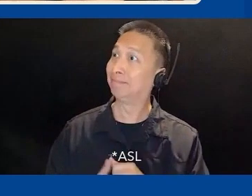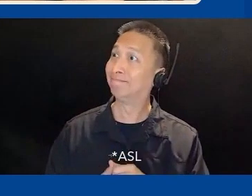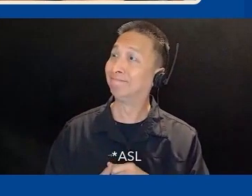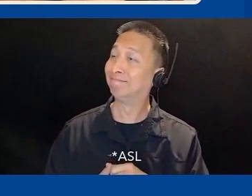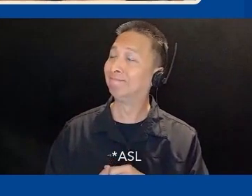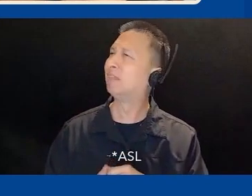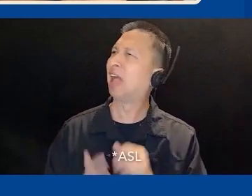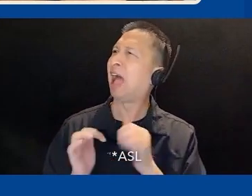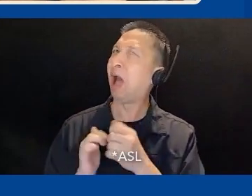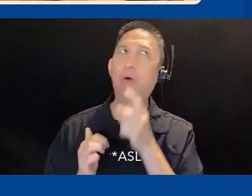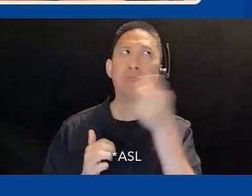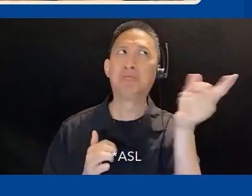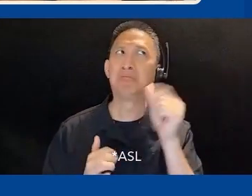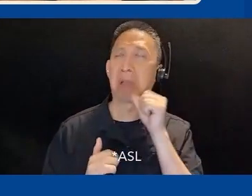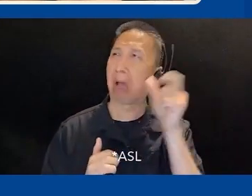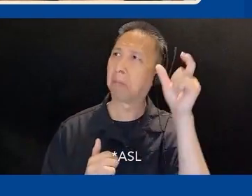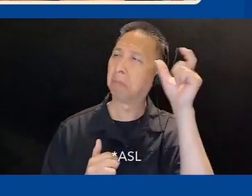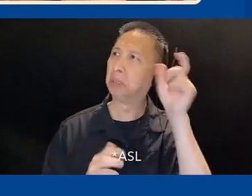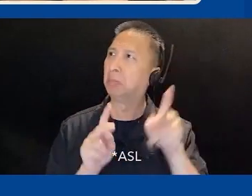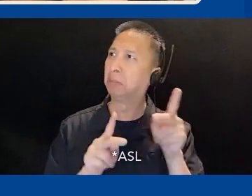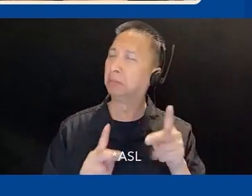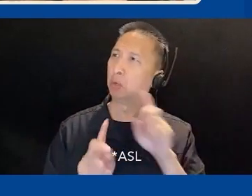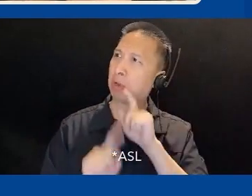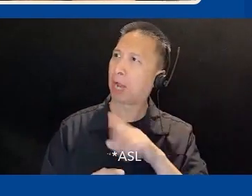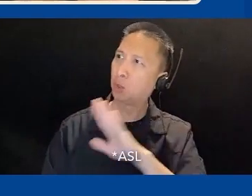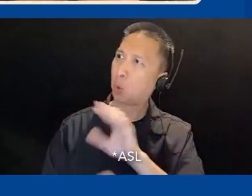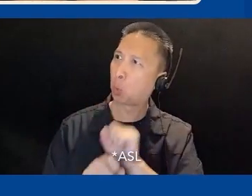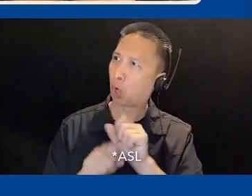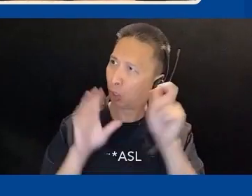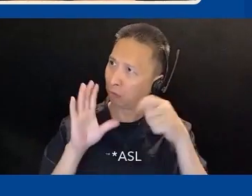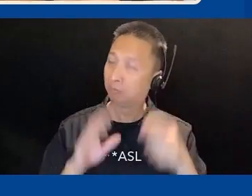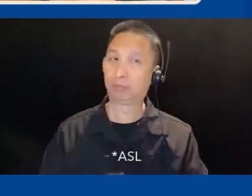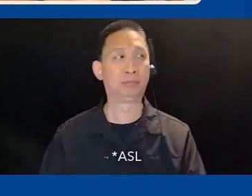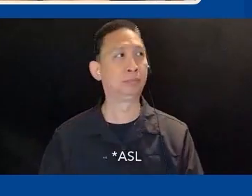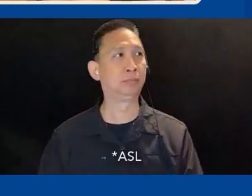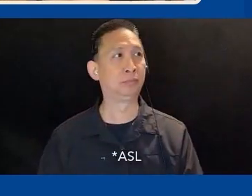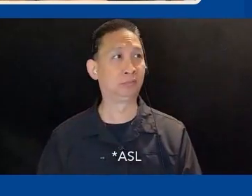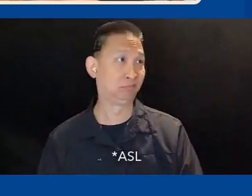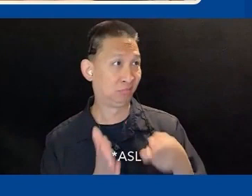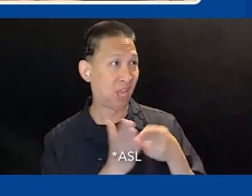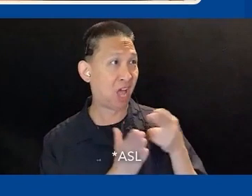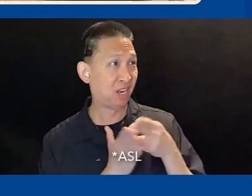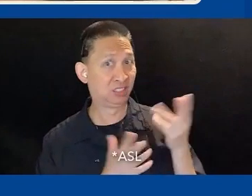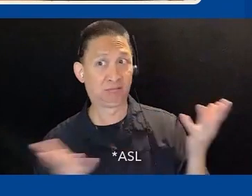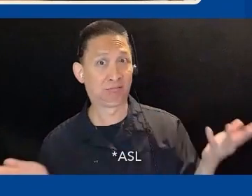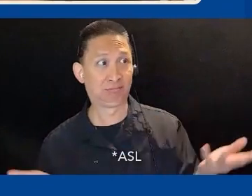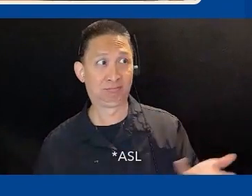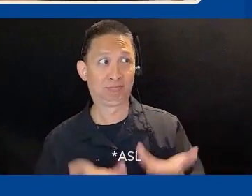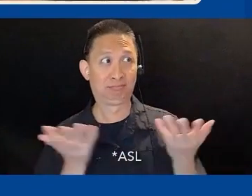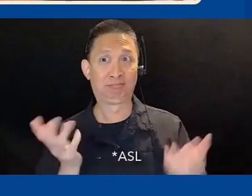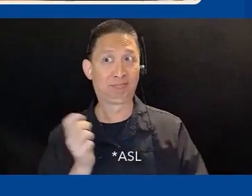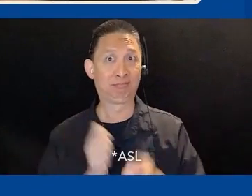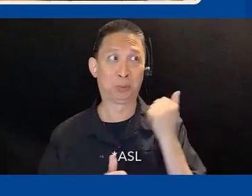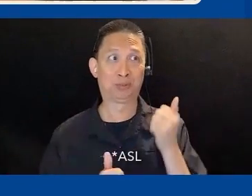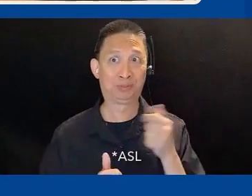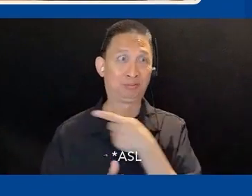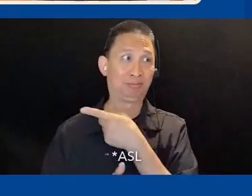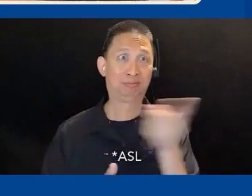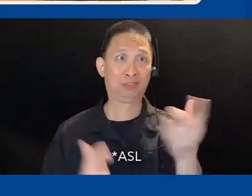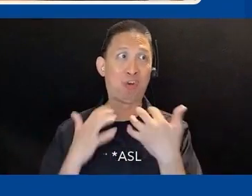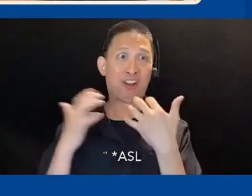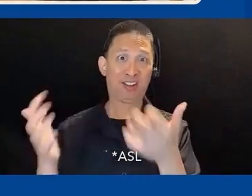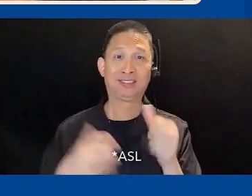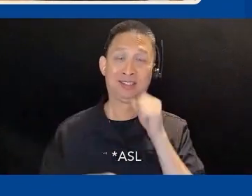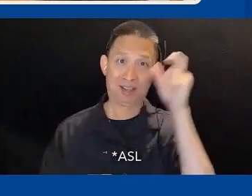do non-Muslims react to your work? And I was like, to be honest, actually, it's primarily non-Muslim audiences